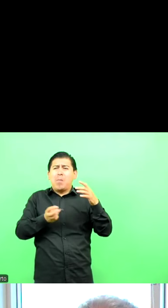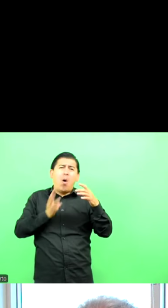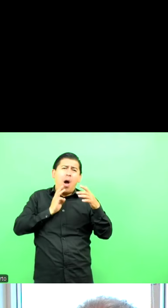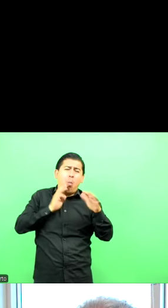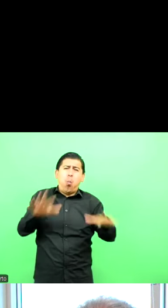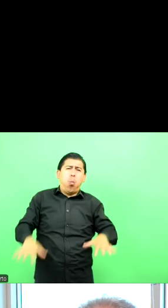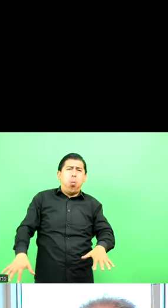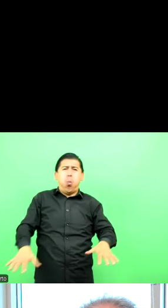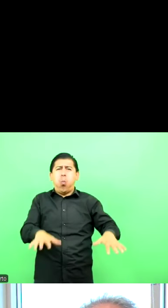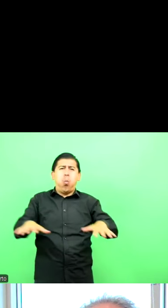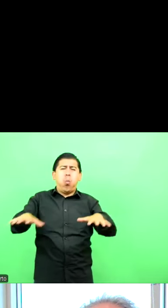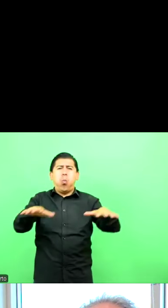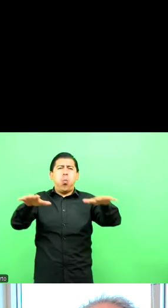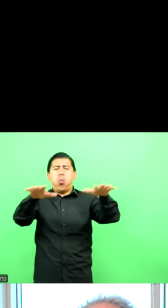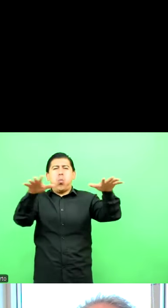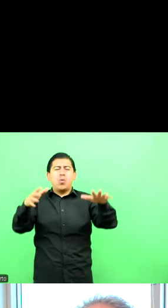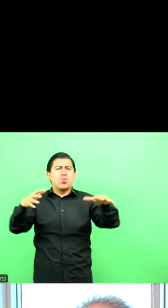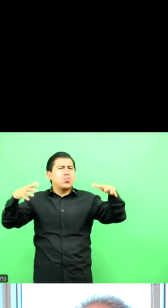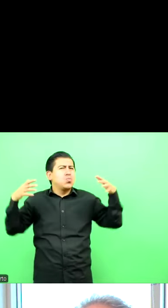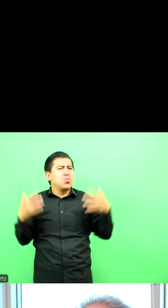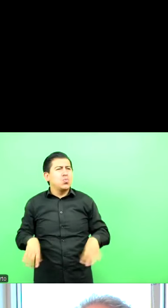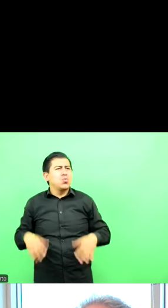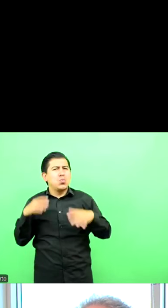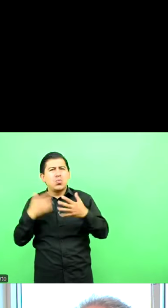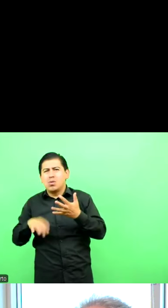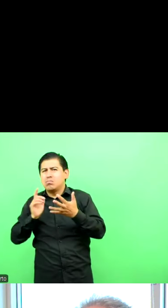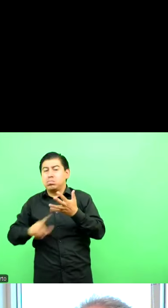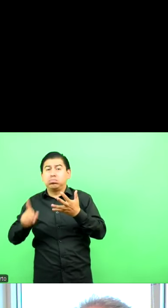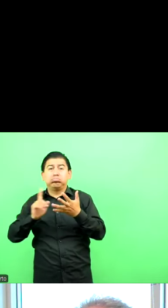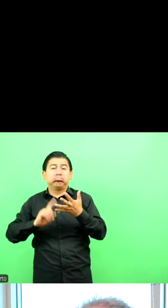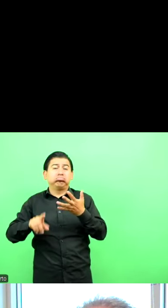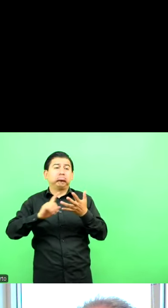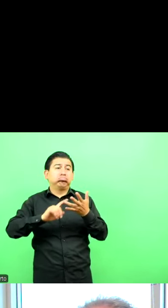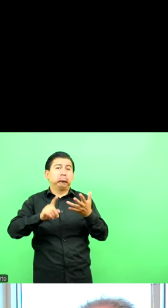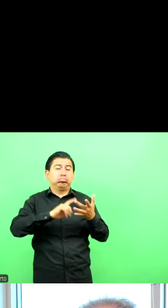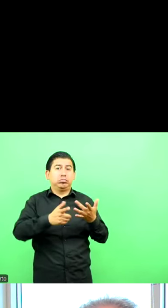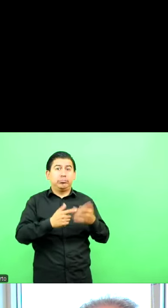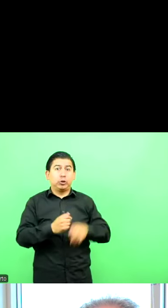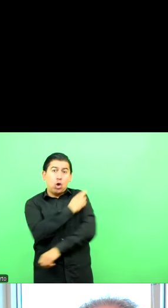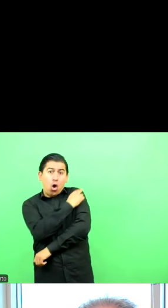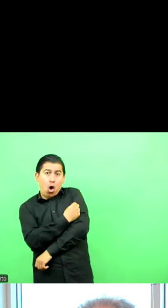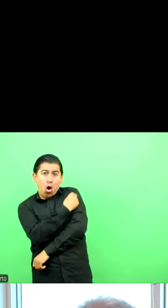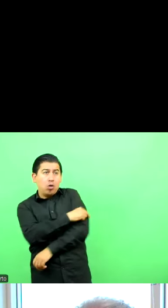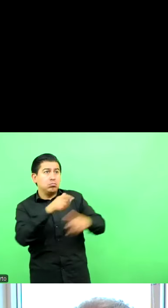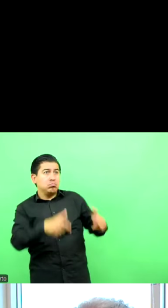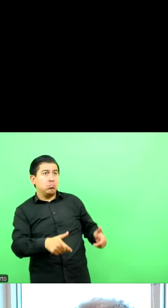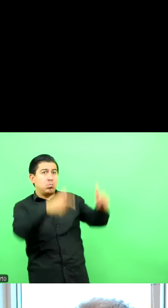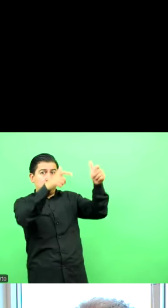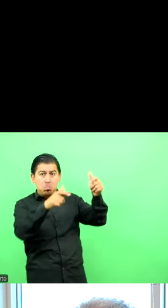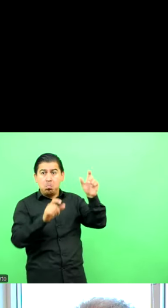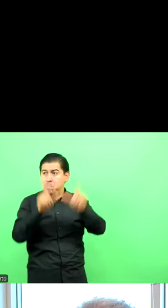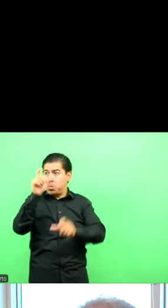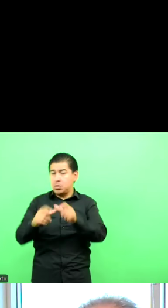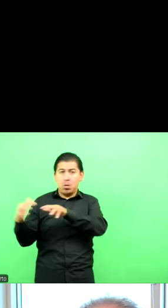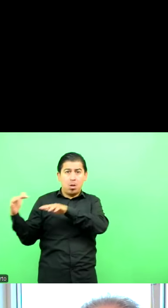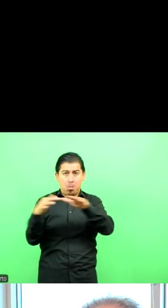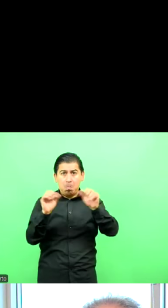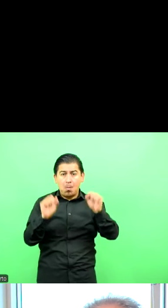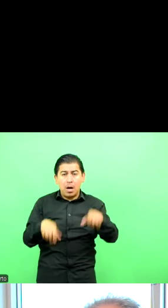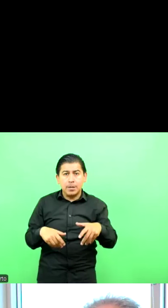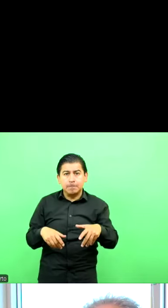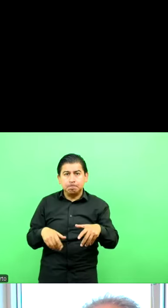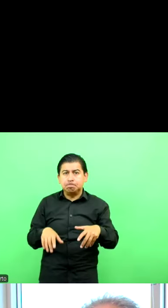crisis. And so, but after COVID-19, in our region that we are covering 22